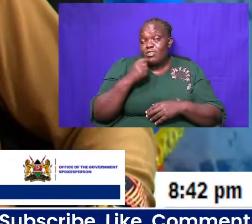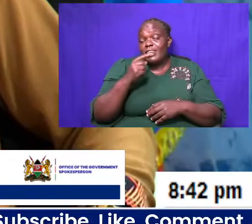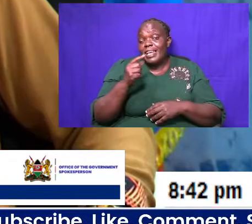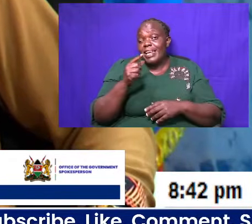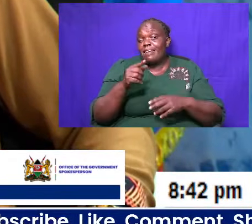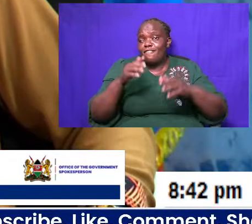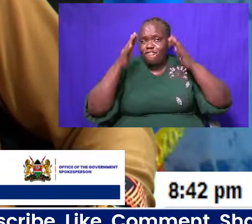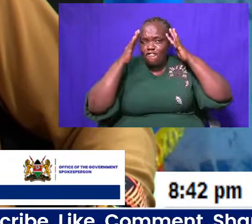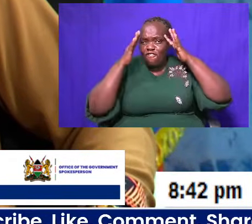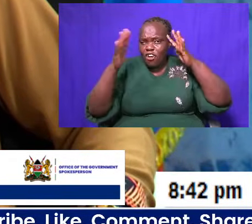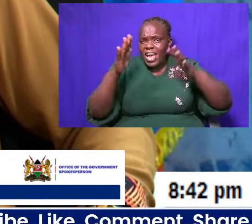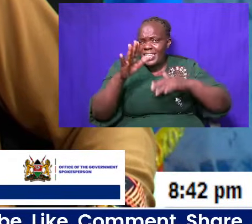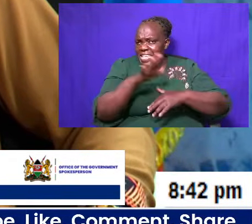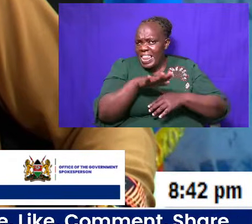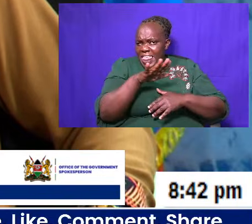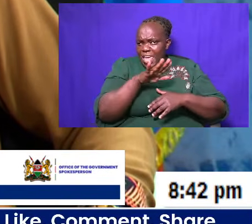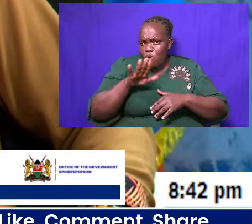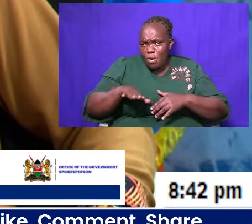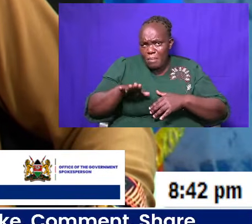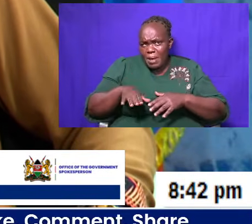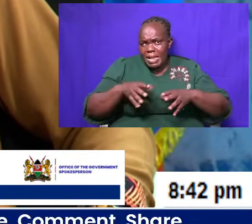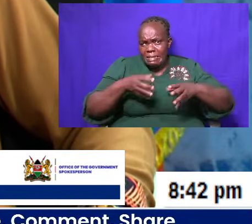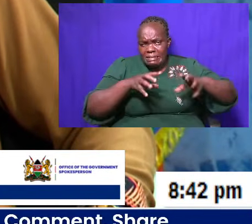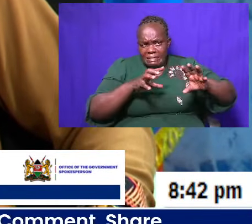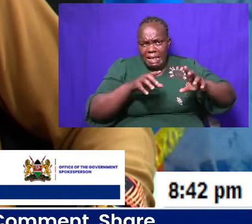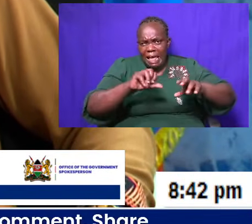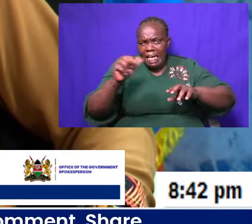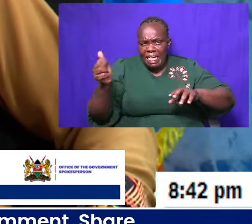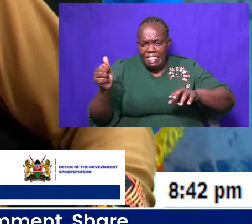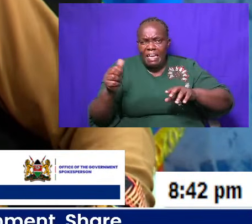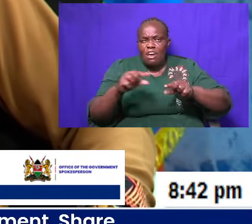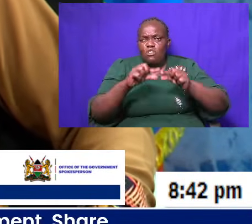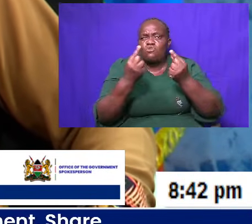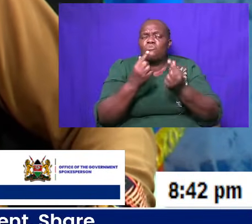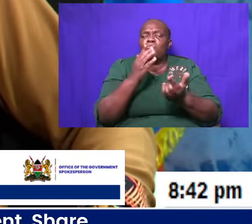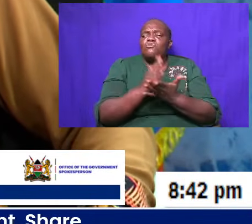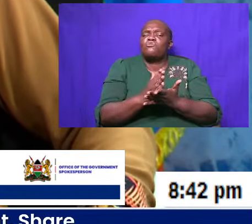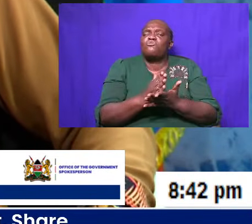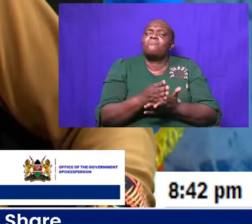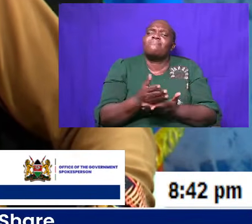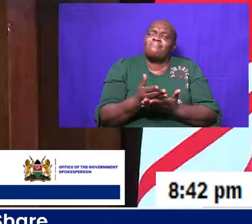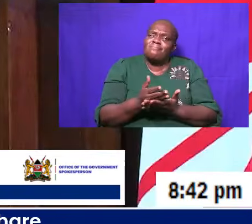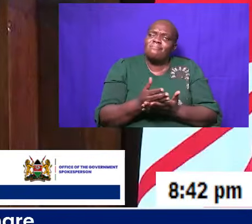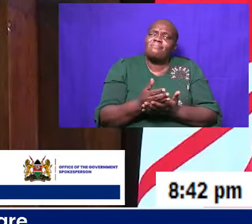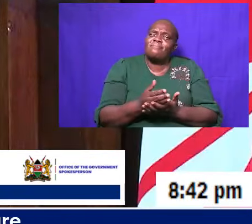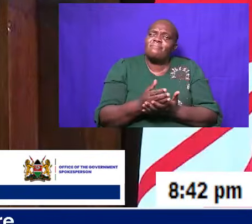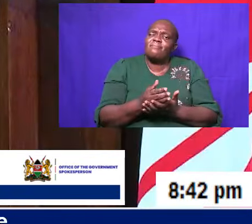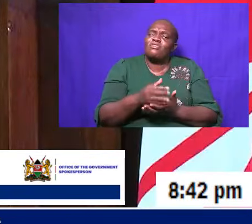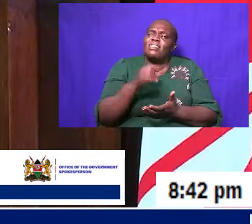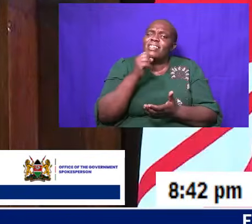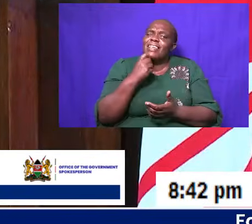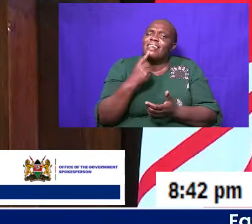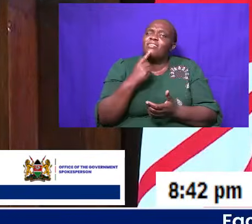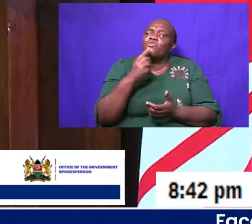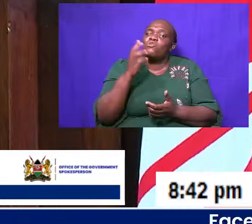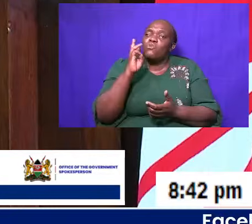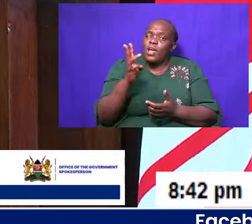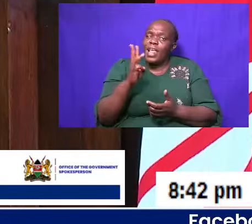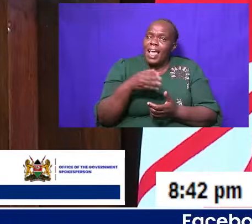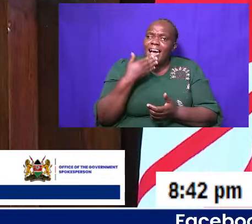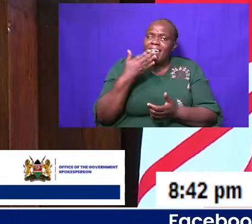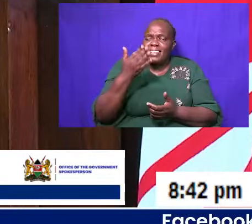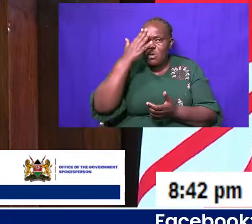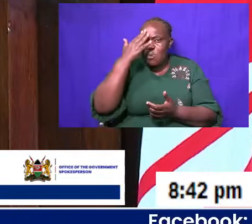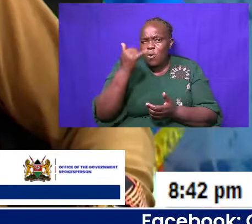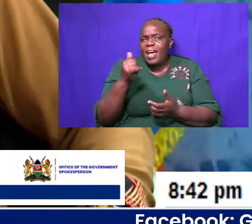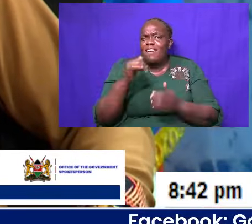more on women to the neglect of other groups. No, not really, actually. Yeah. And as you answer that, where is the equality bill? At some point